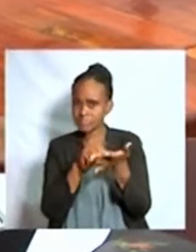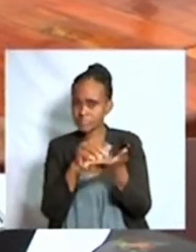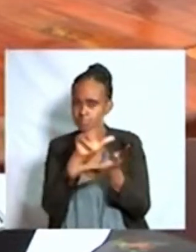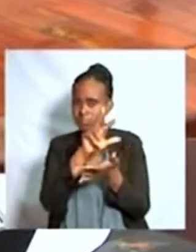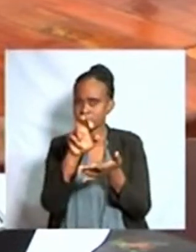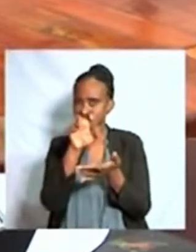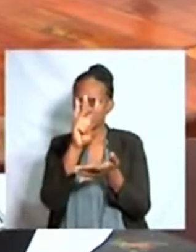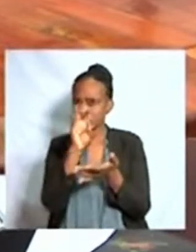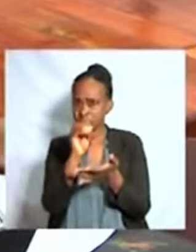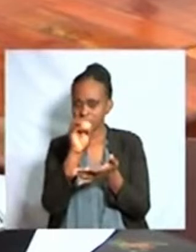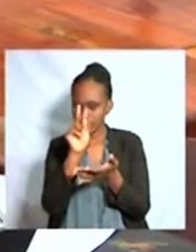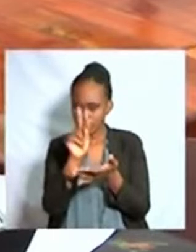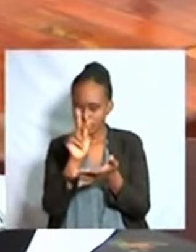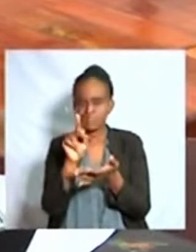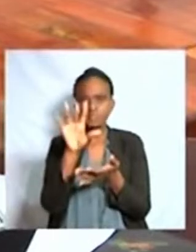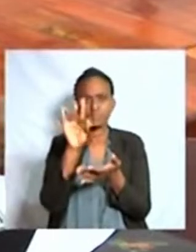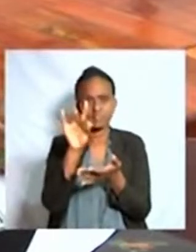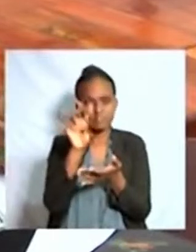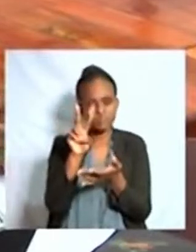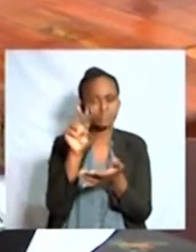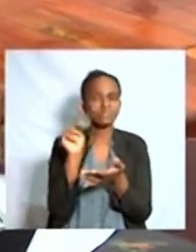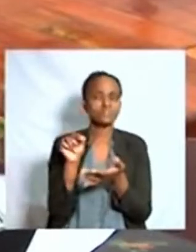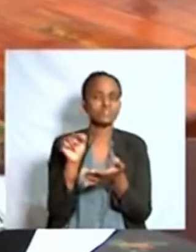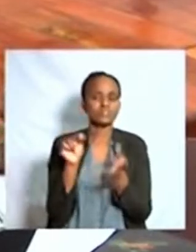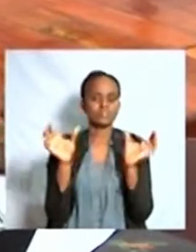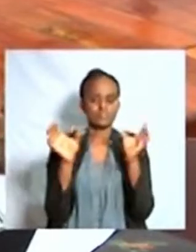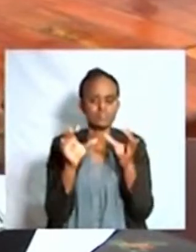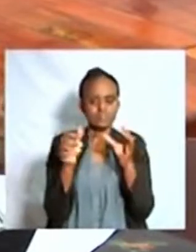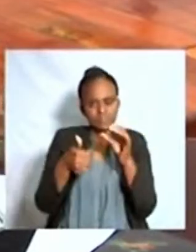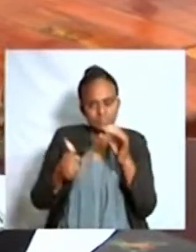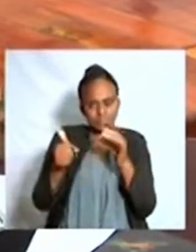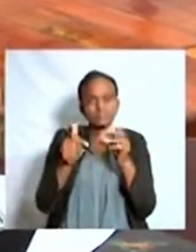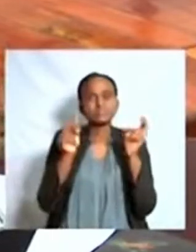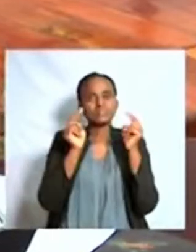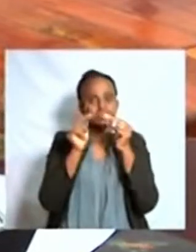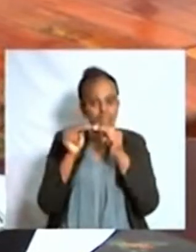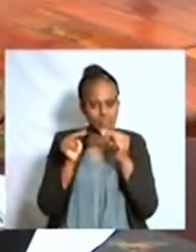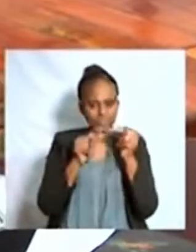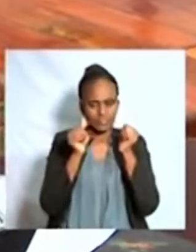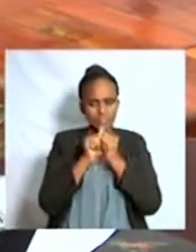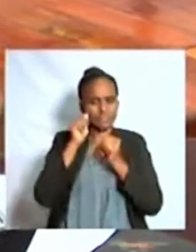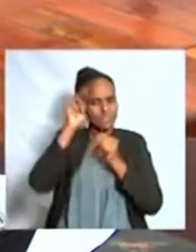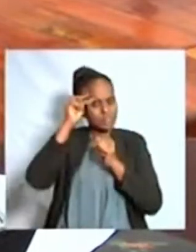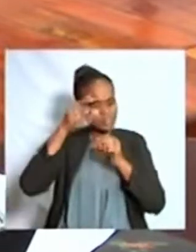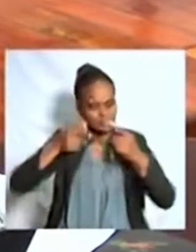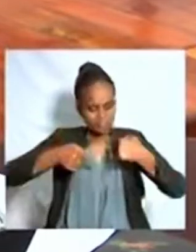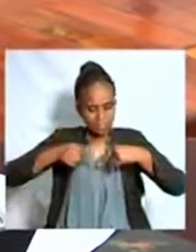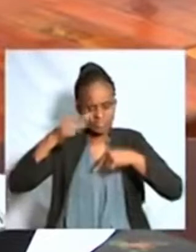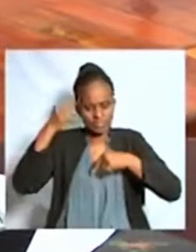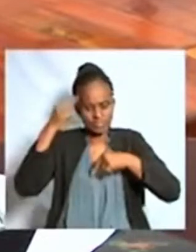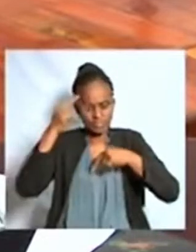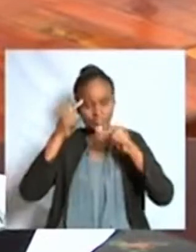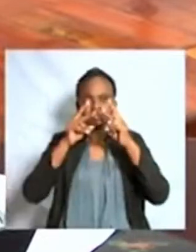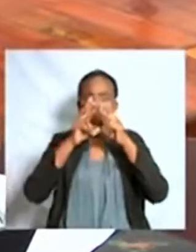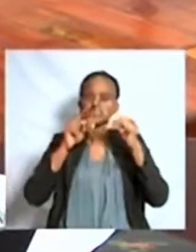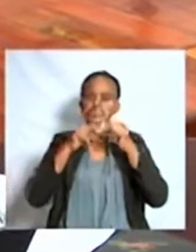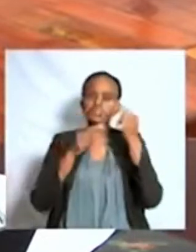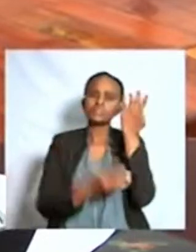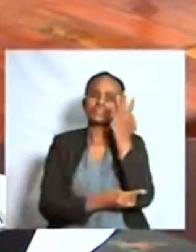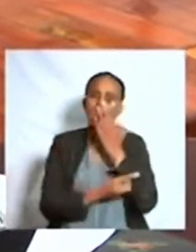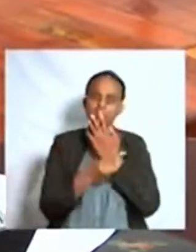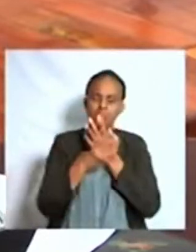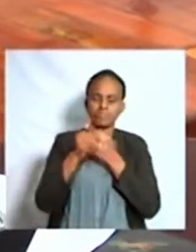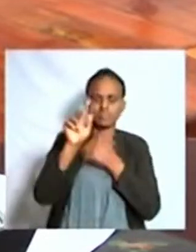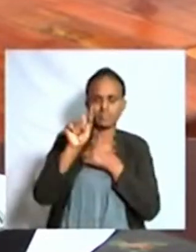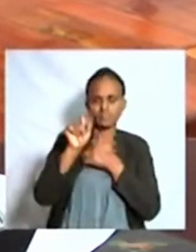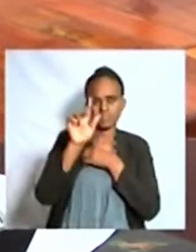542,340 kwacha 82 ngwe. Further, our council has been in touch with the Ministry of Local Government and Rural Development over Tazama